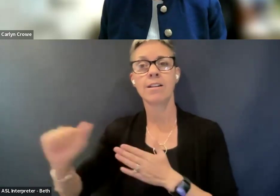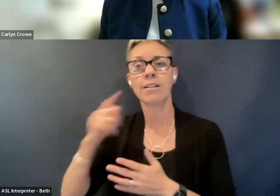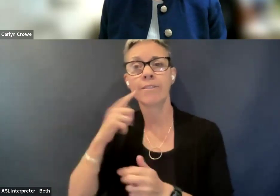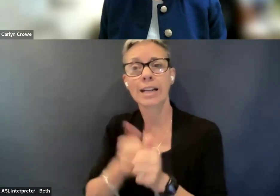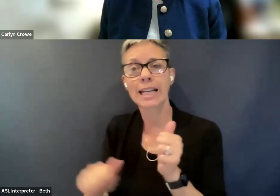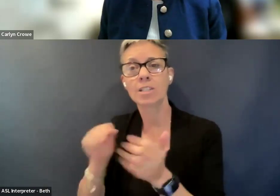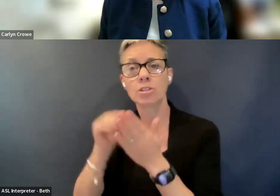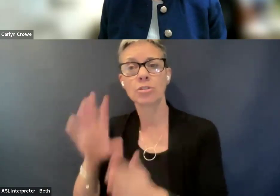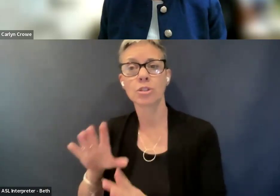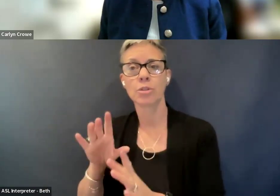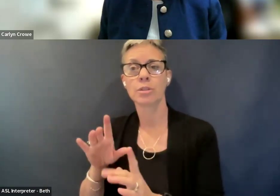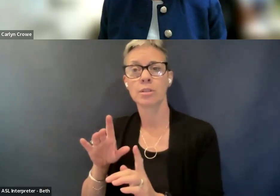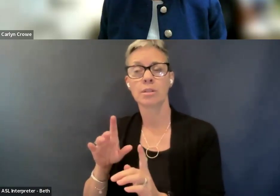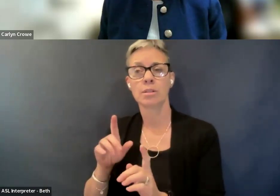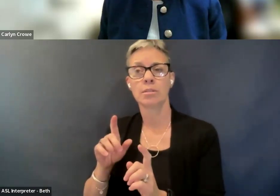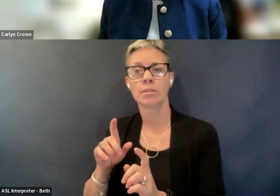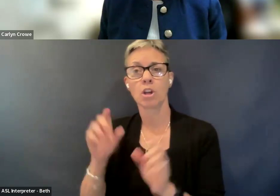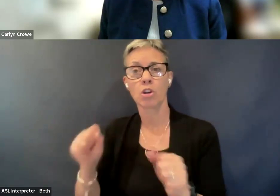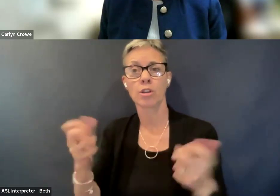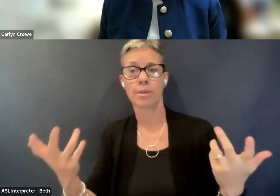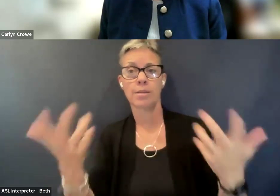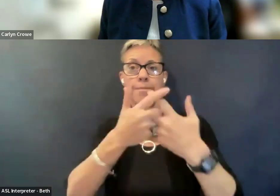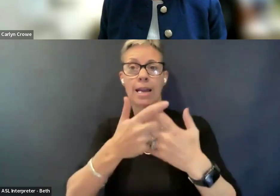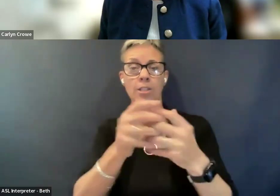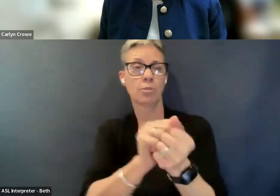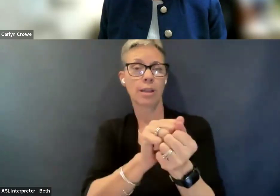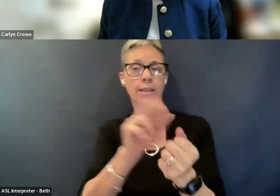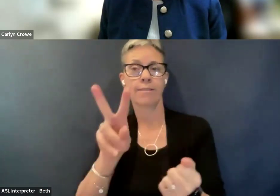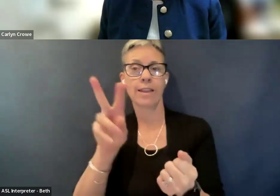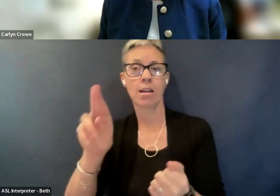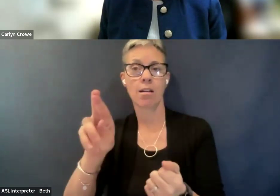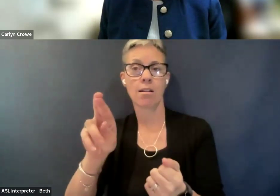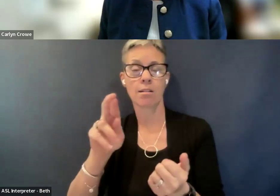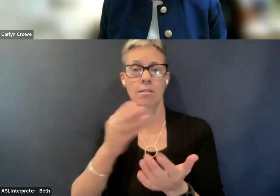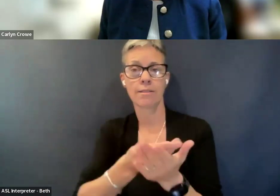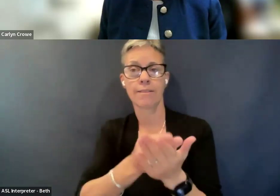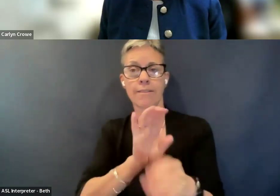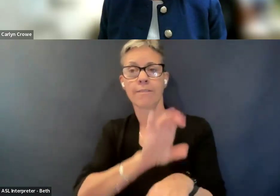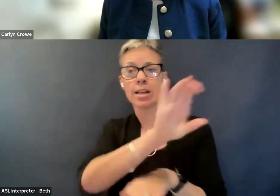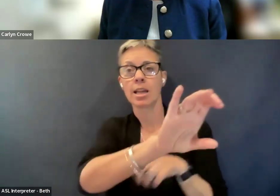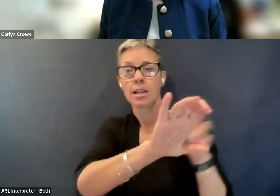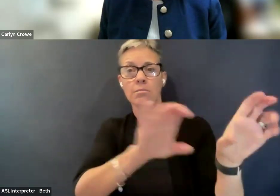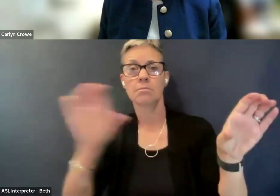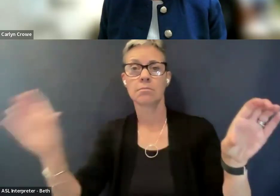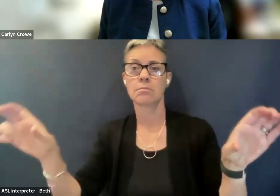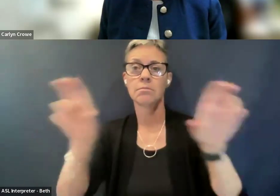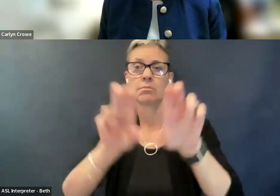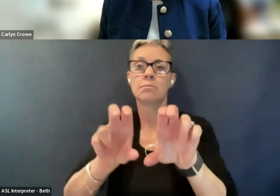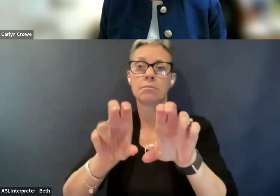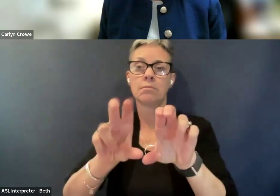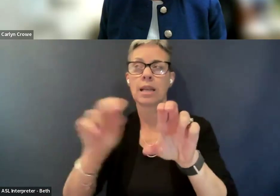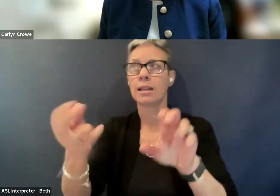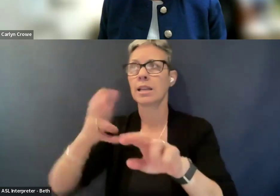$5,000 could be matched up with Voc Rehab funding and could actually increase the amount of funds that